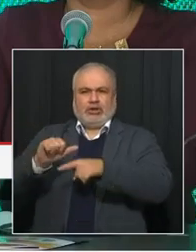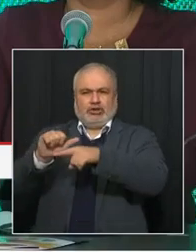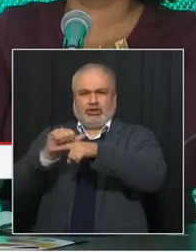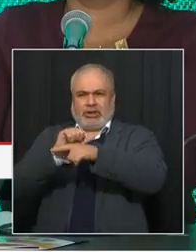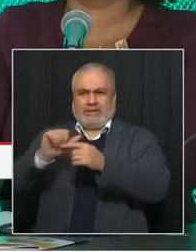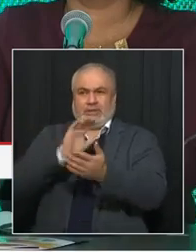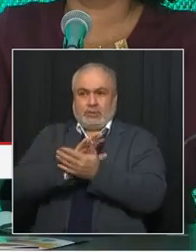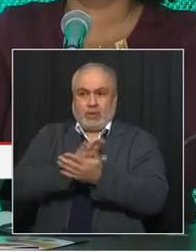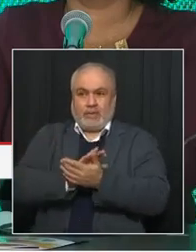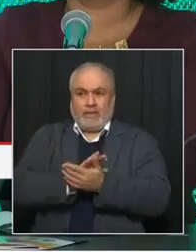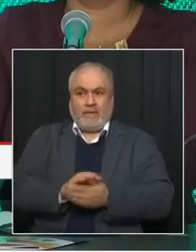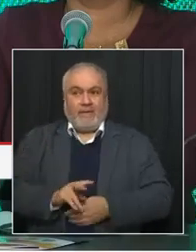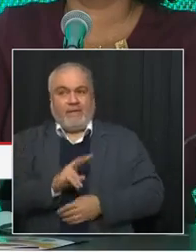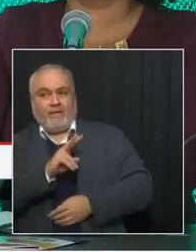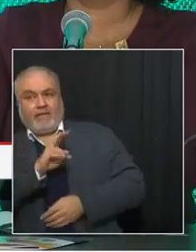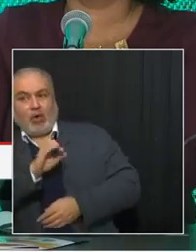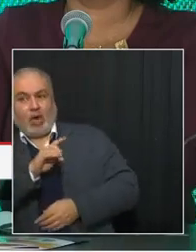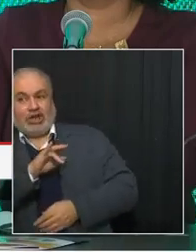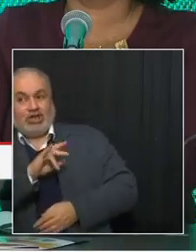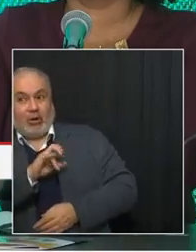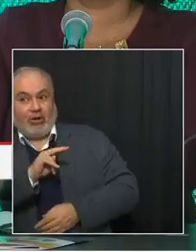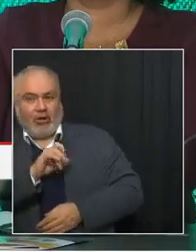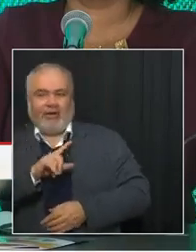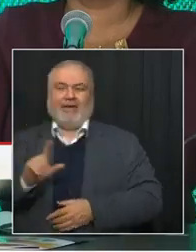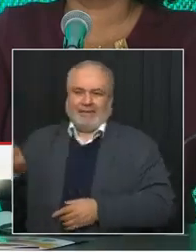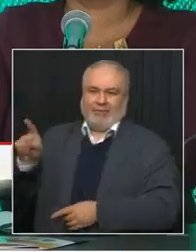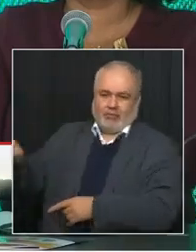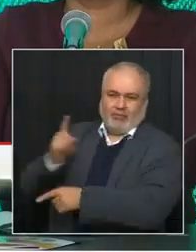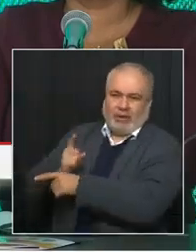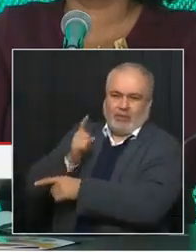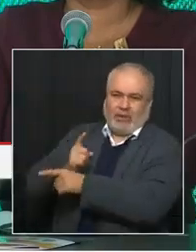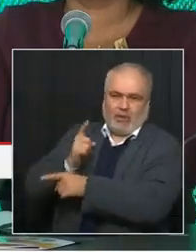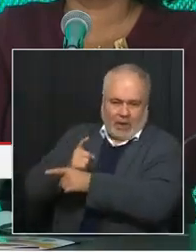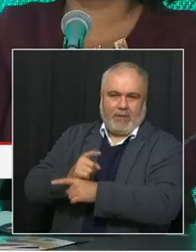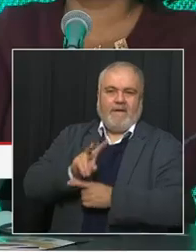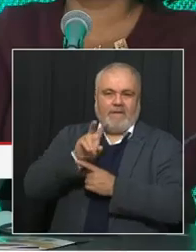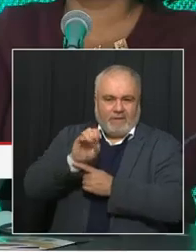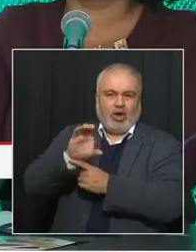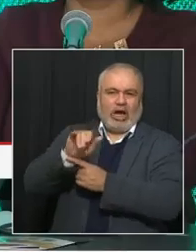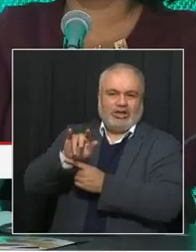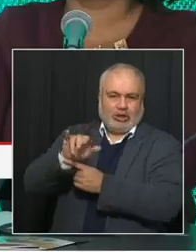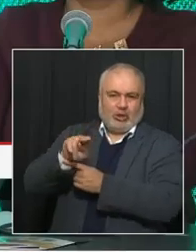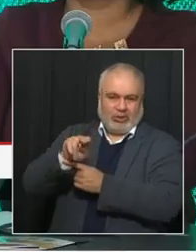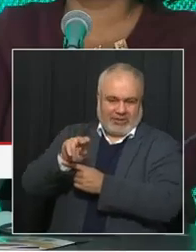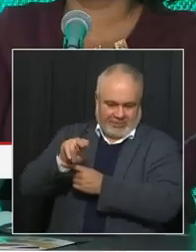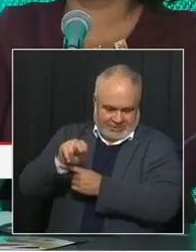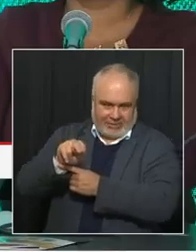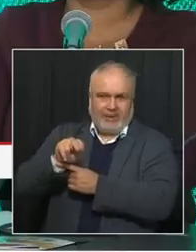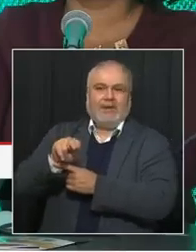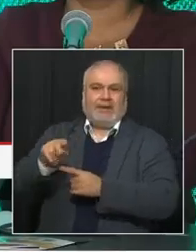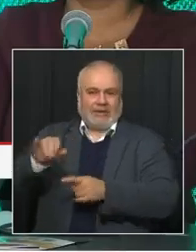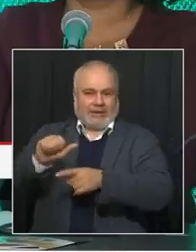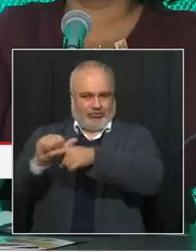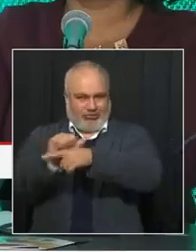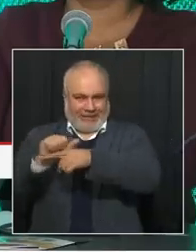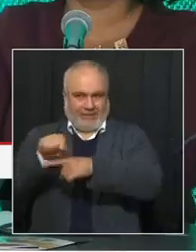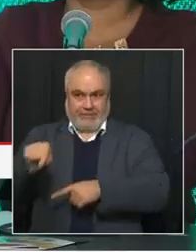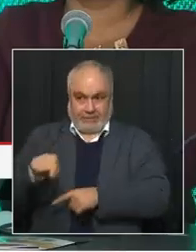vocational training. Okay. So we have a new way of talking about vocational